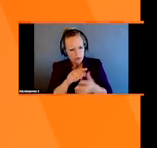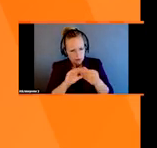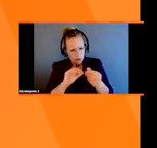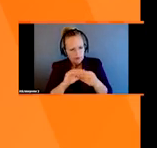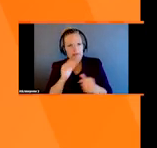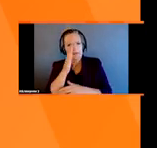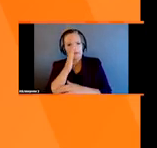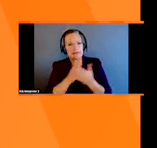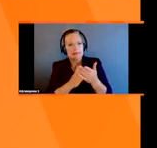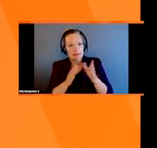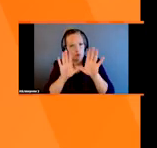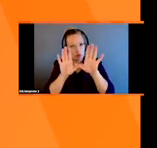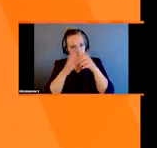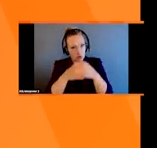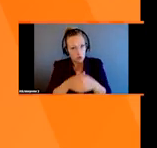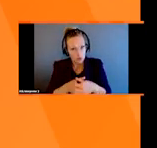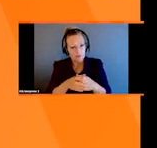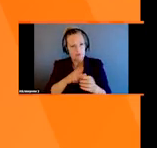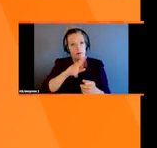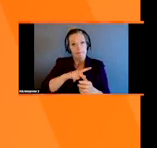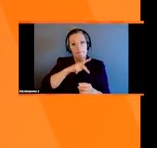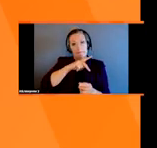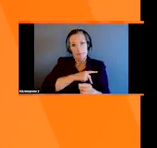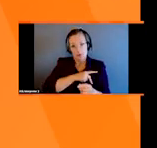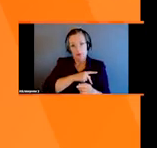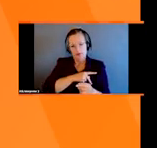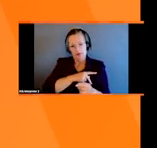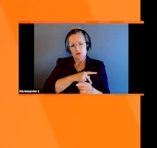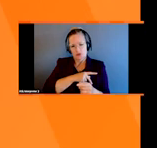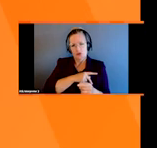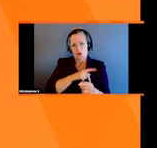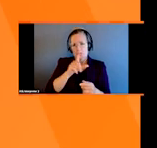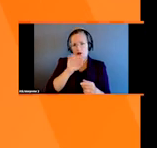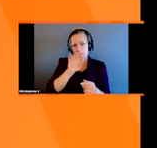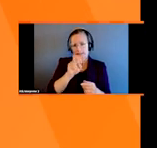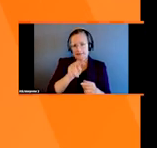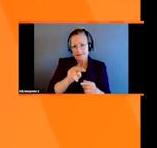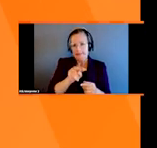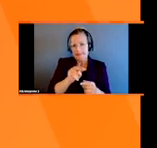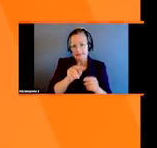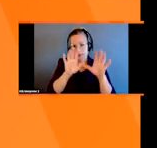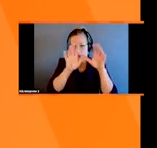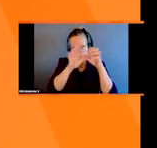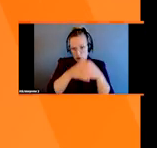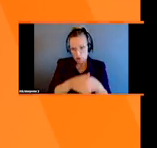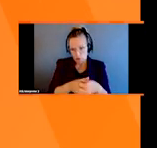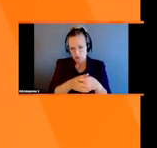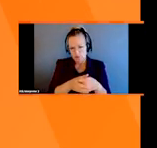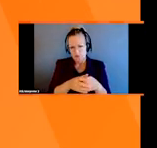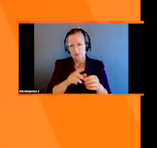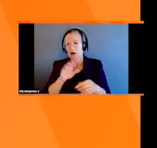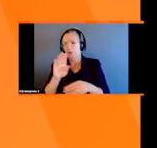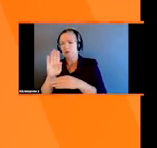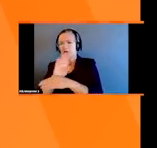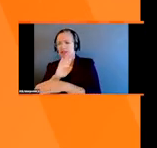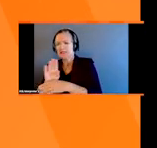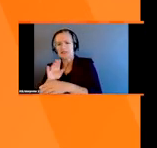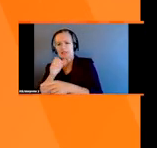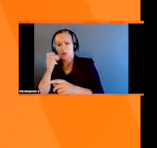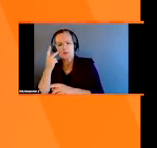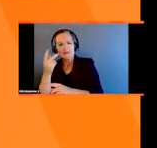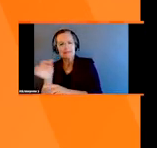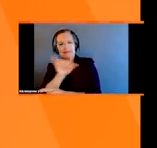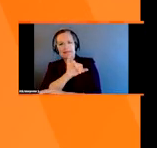personal LinkedIn, but they don't come up when I search for them under my business profile. Correct. Only people can join groups. So only individual